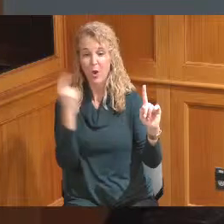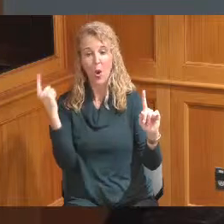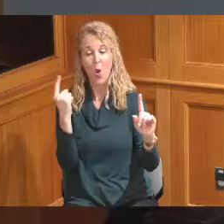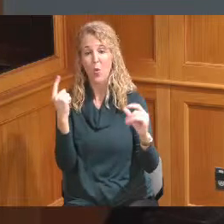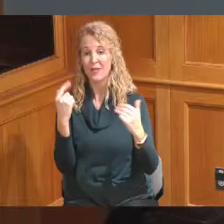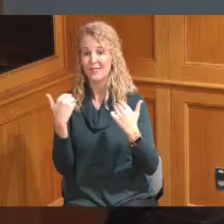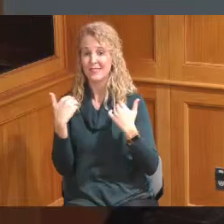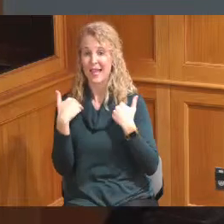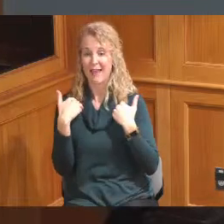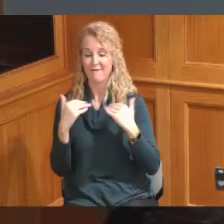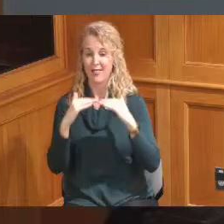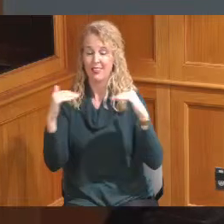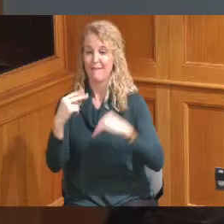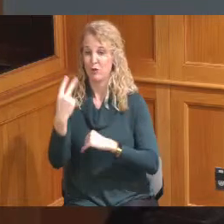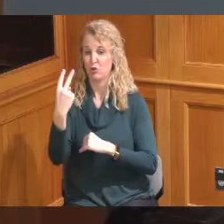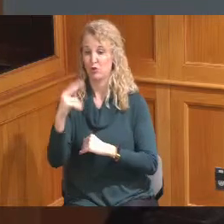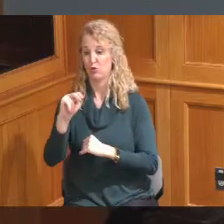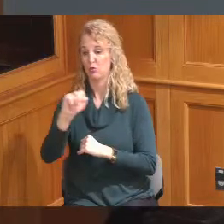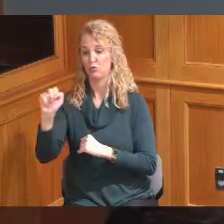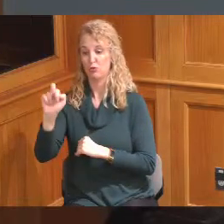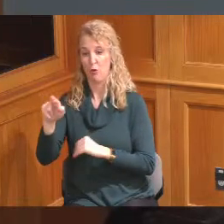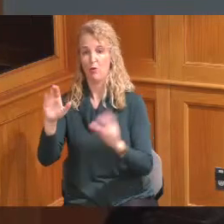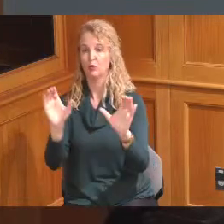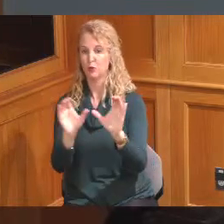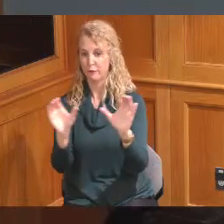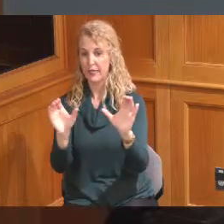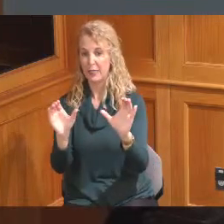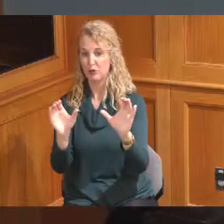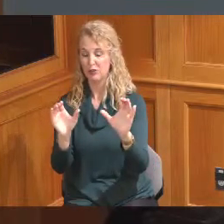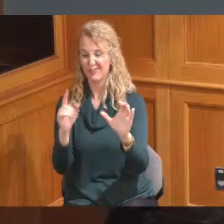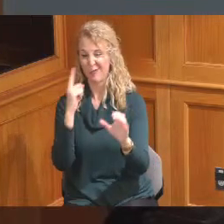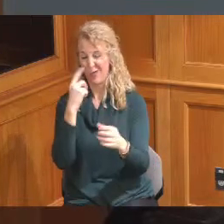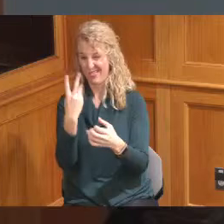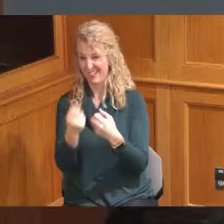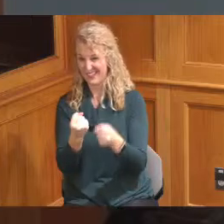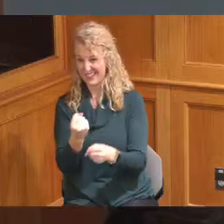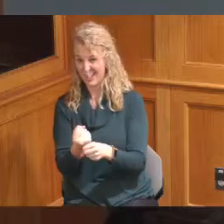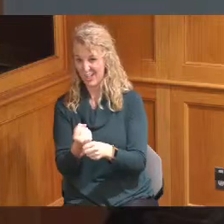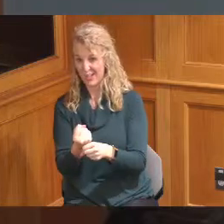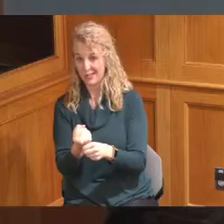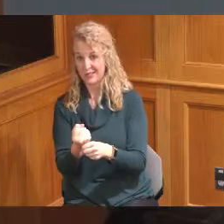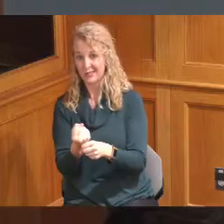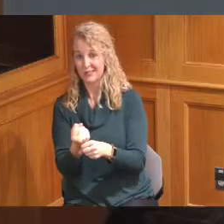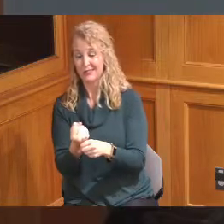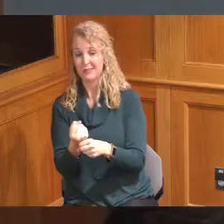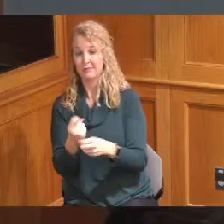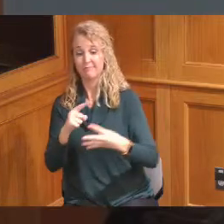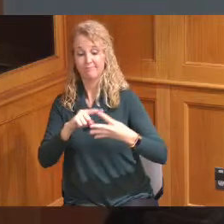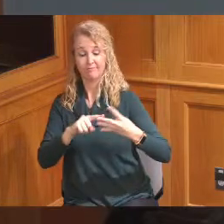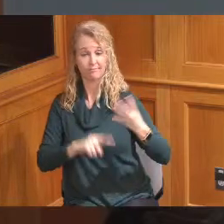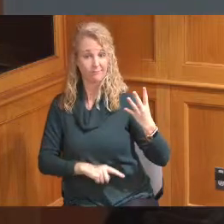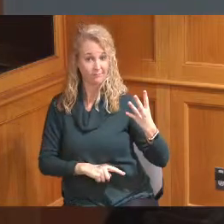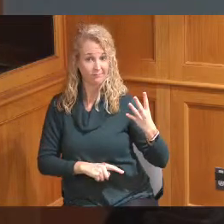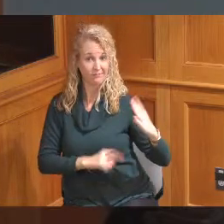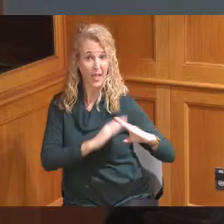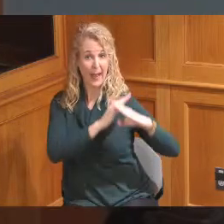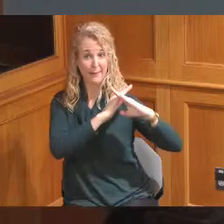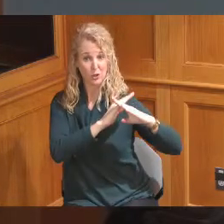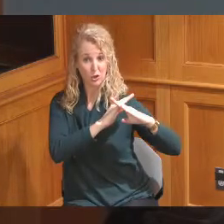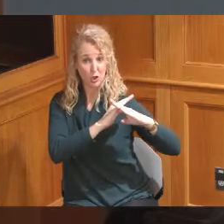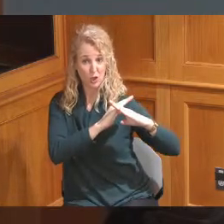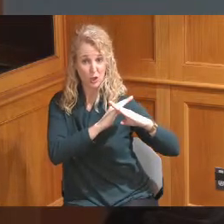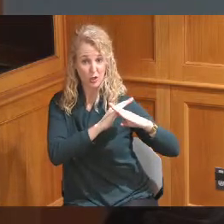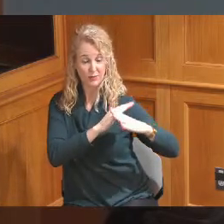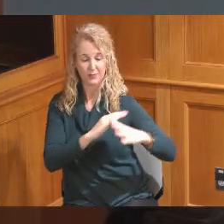level 2 NAR certification in the next 12 months. What are the 4 objectives against that? Again, of